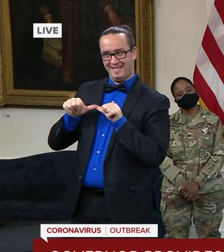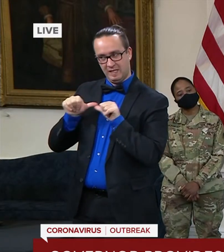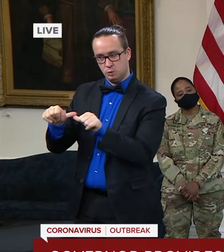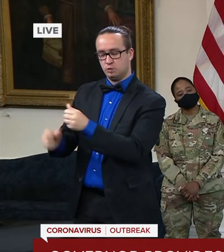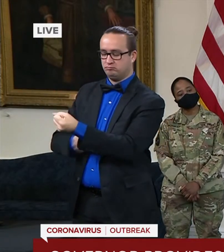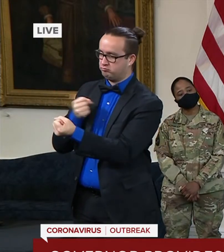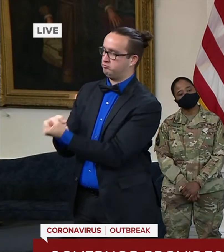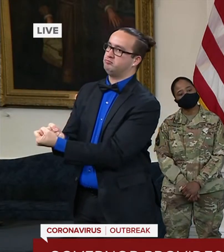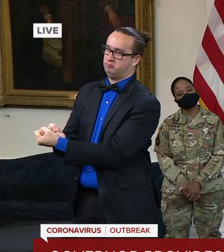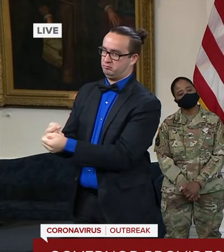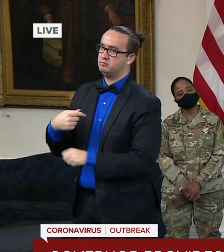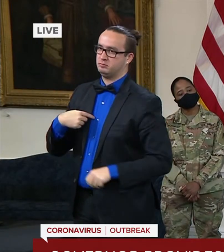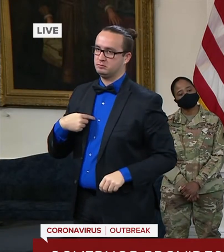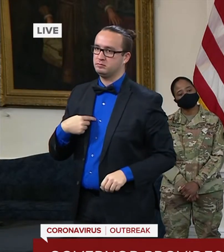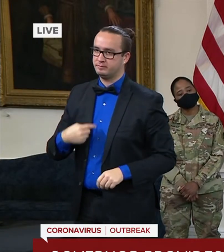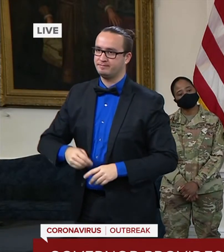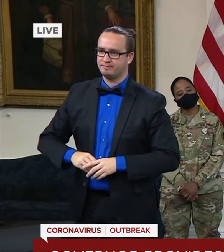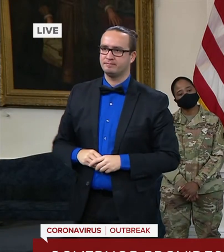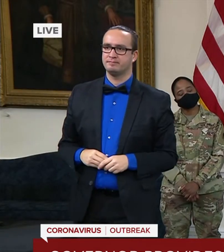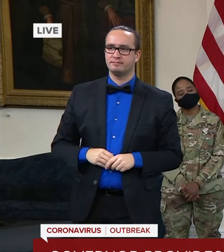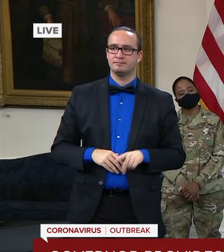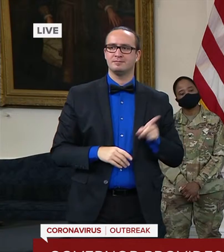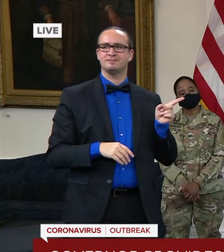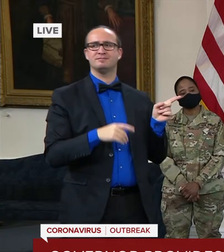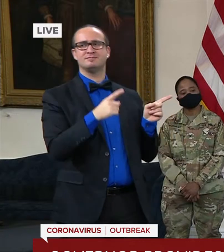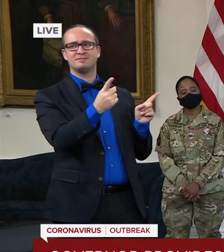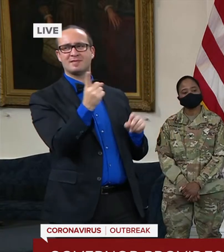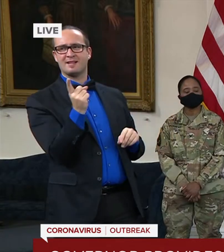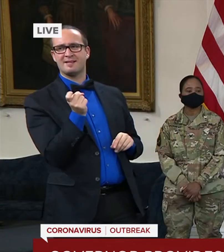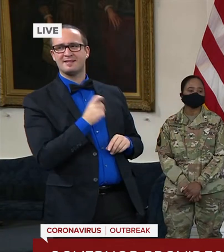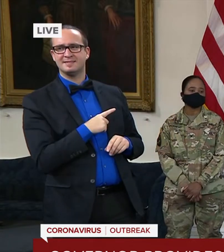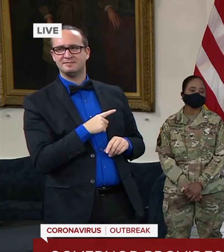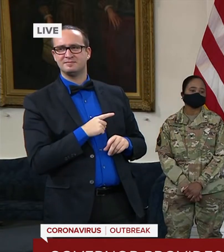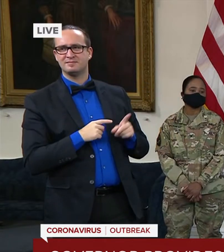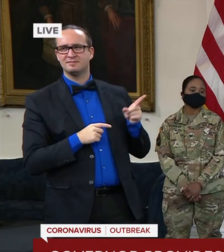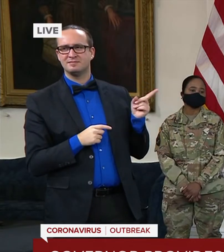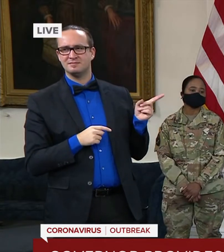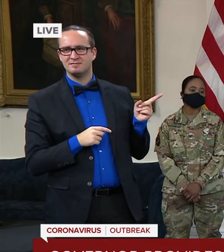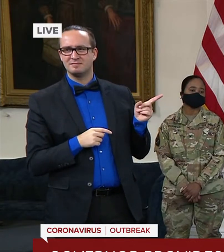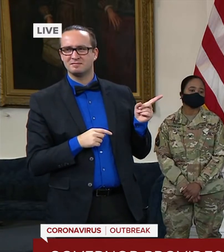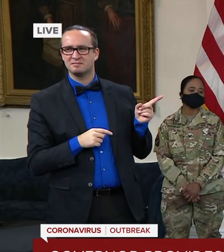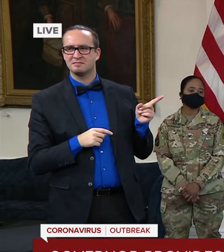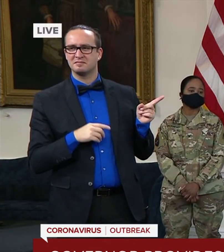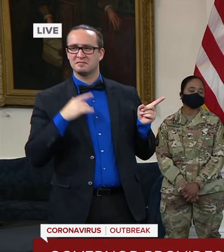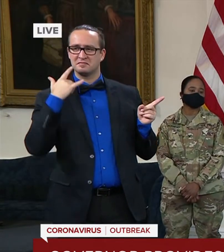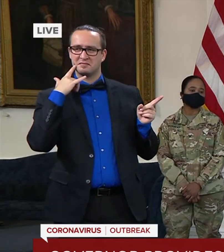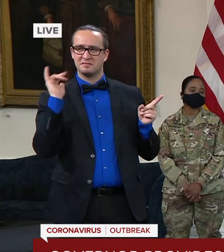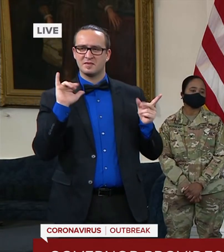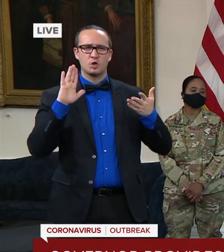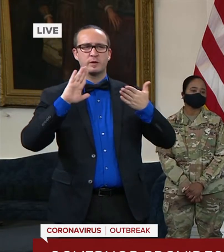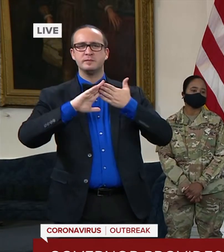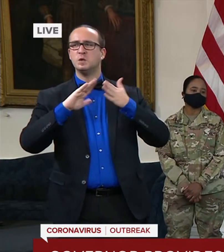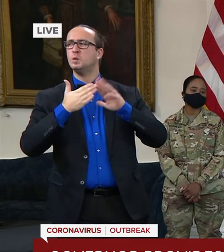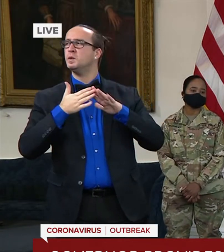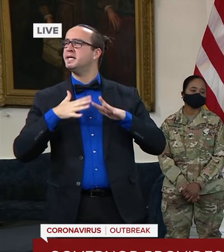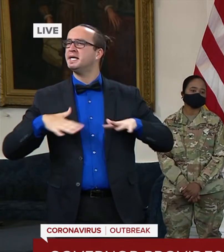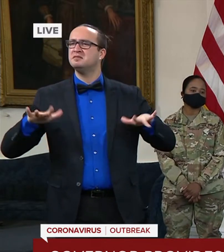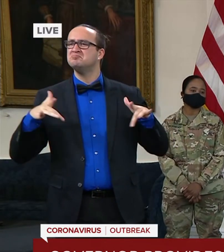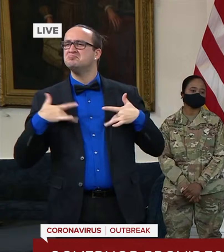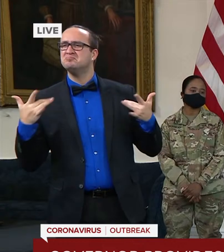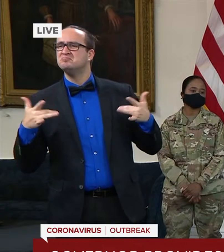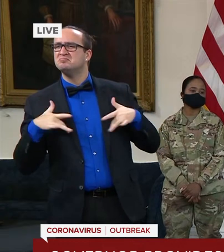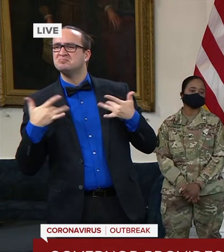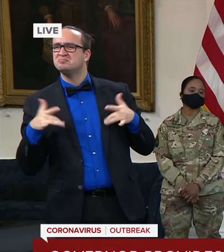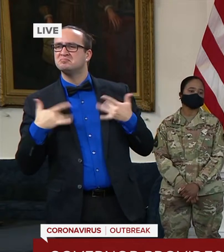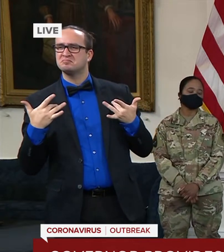community based. So the community will reach out to the state and seek to have these clinics in their communities. With the data points that the state has